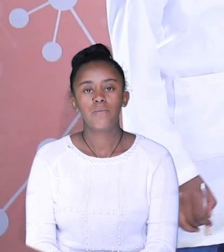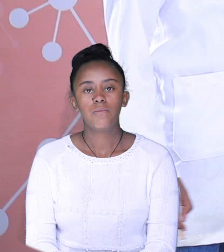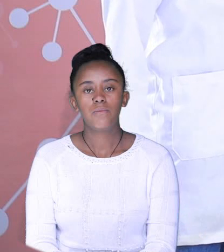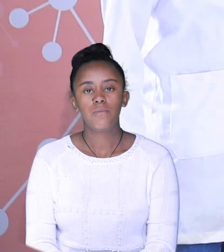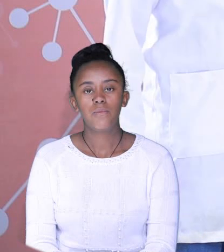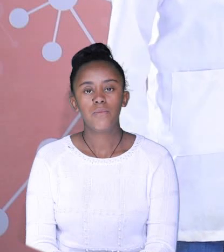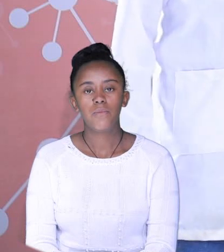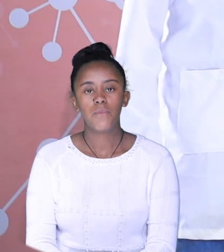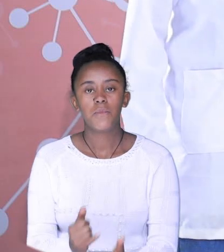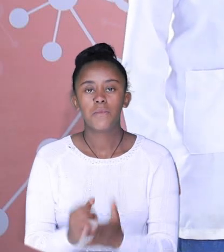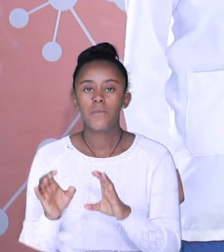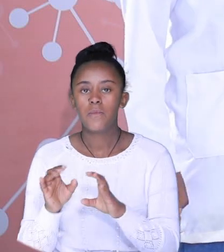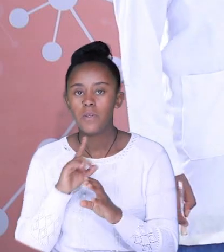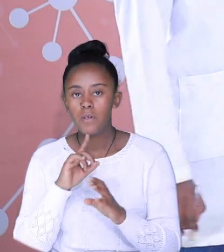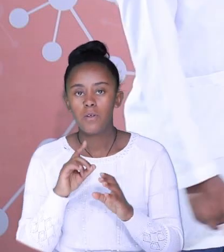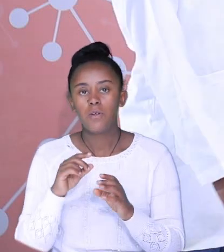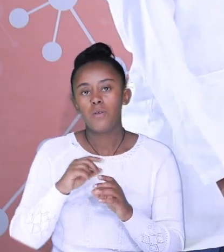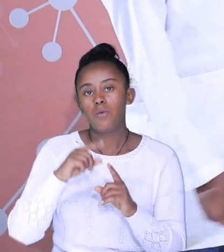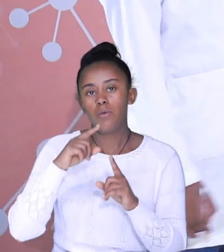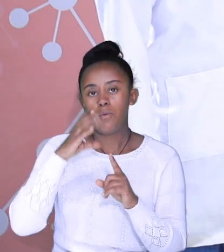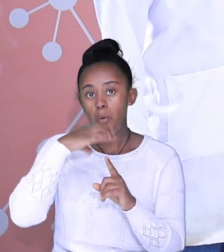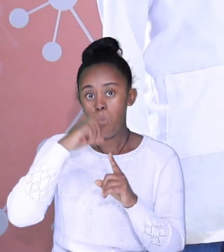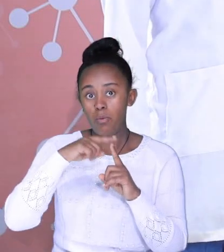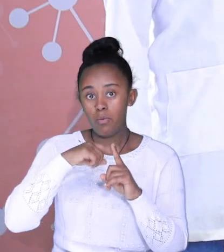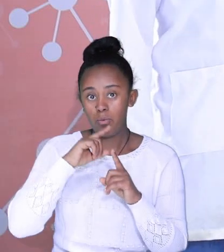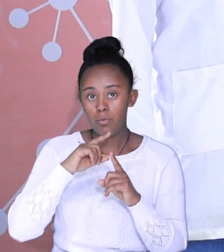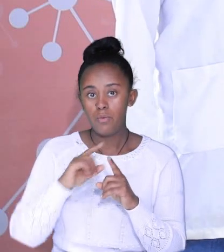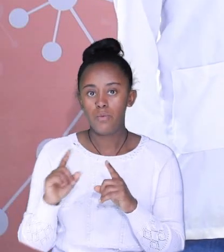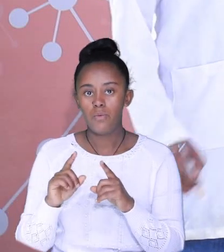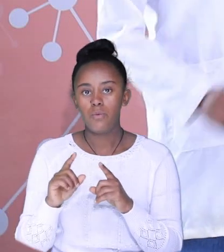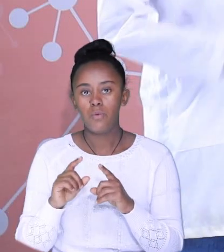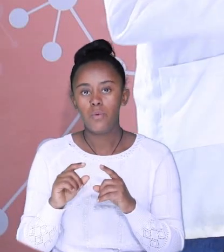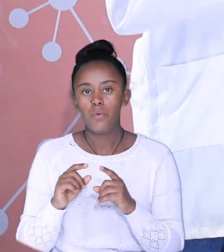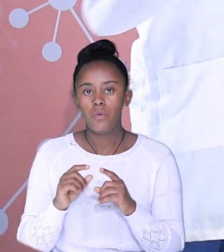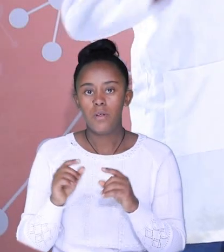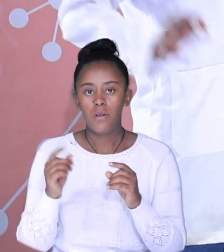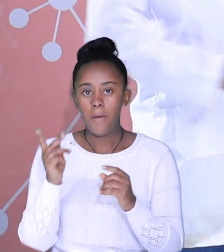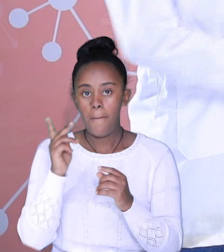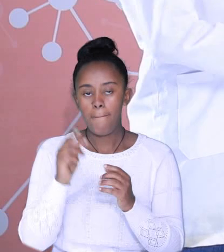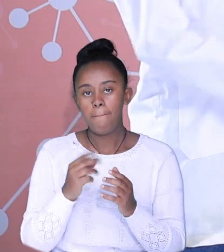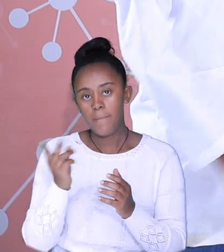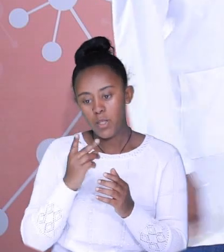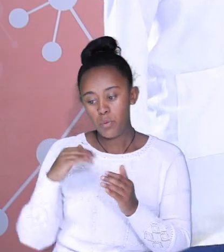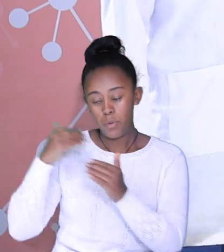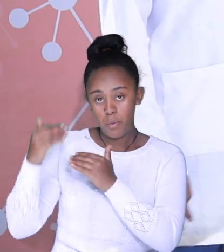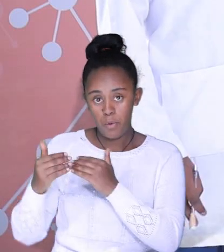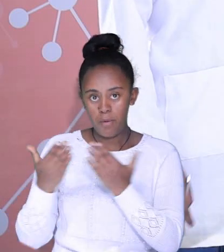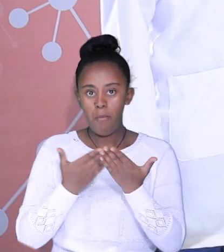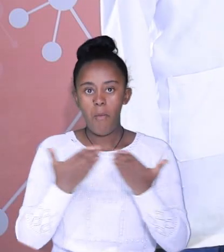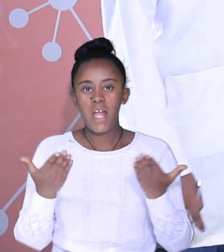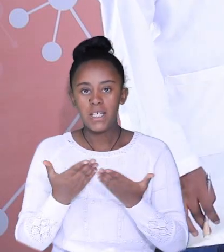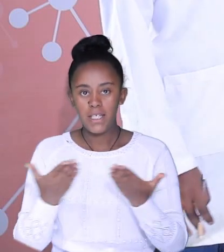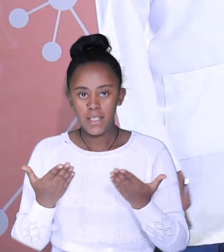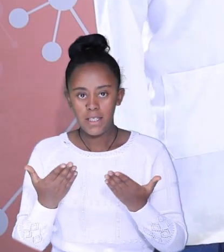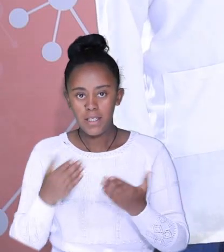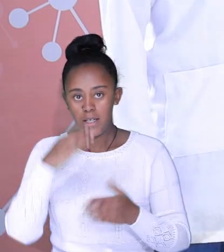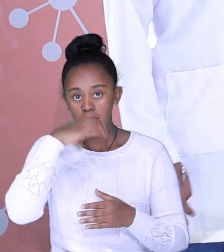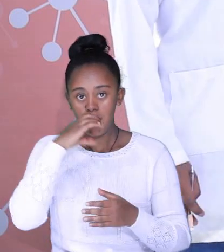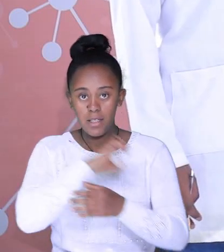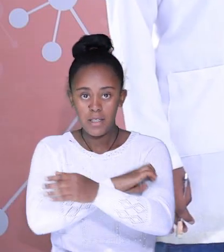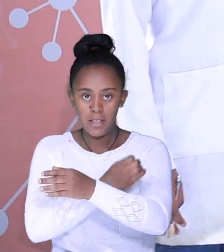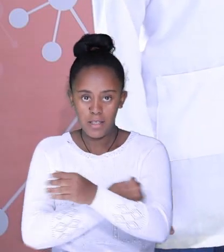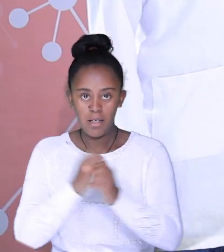It takes place from hot body to cold body by means of successive collision between two neighboring particles. Heat energy